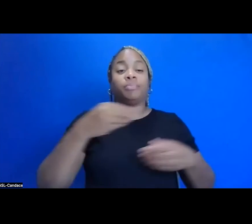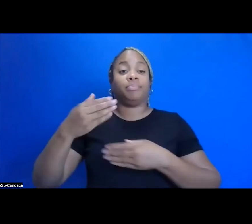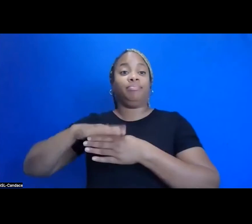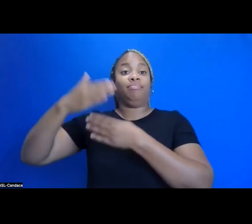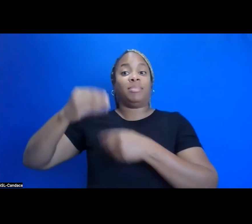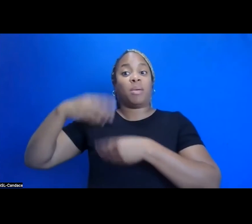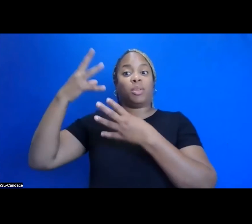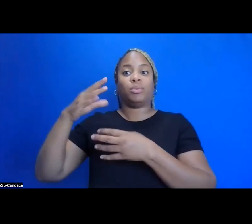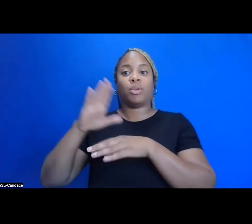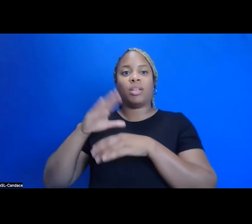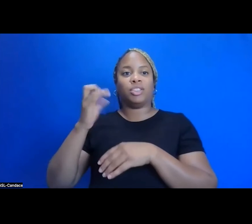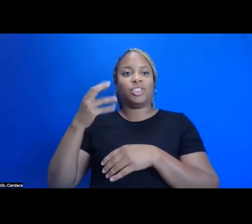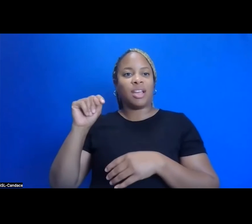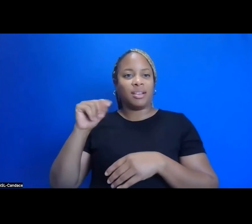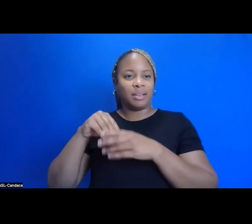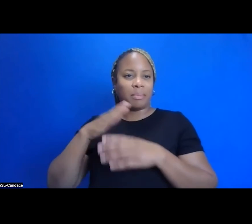Okay.